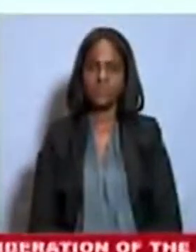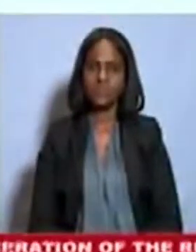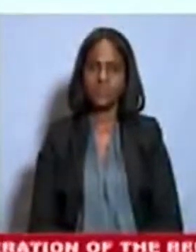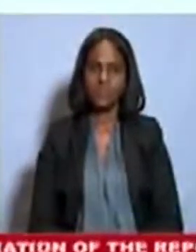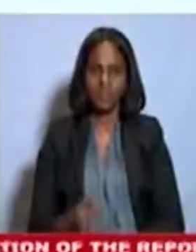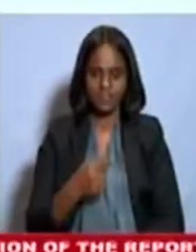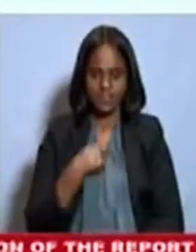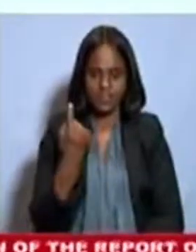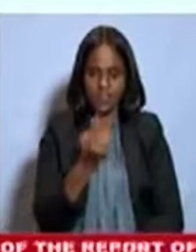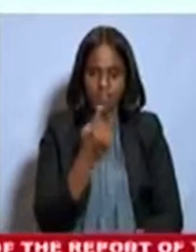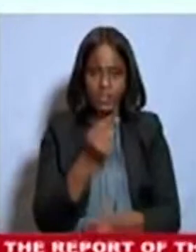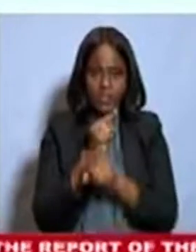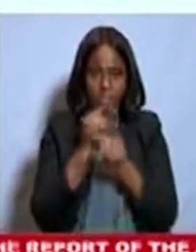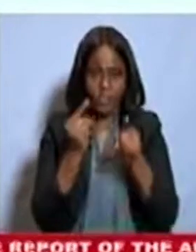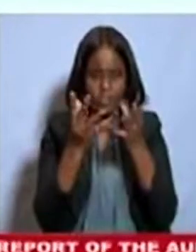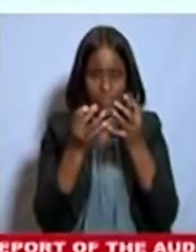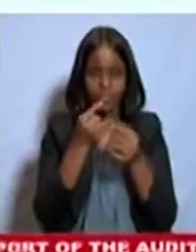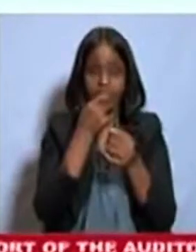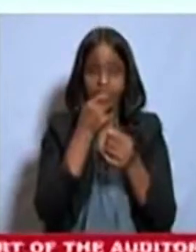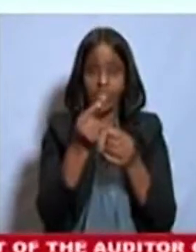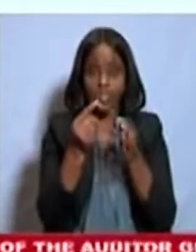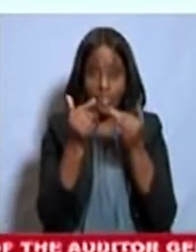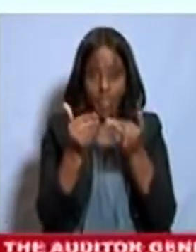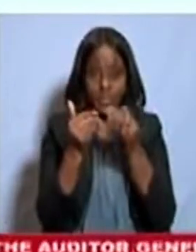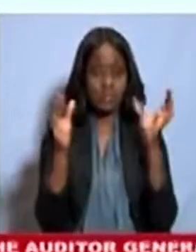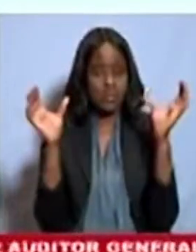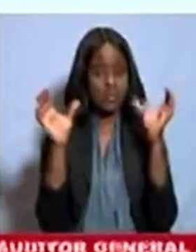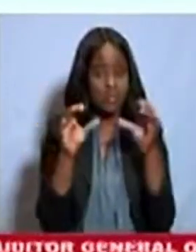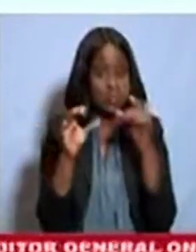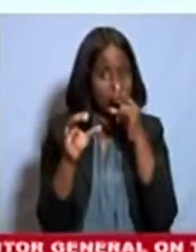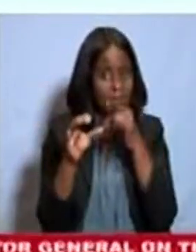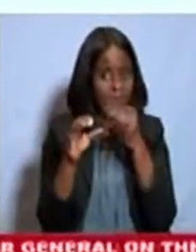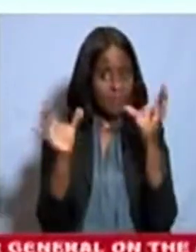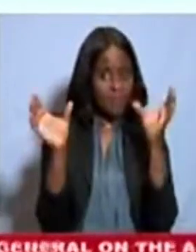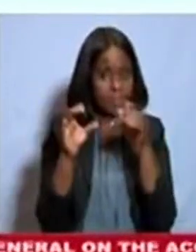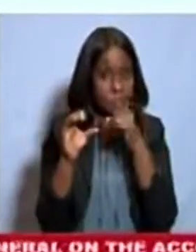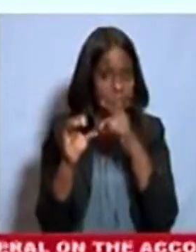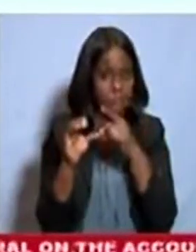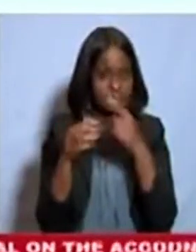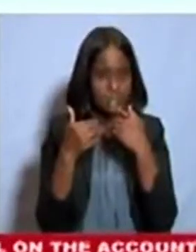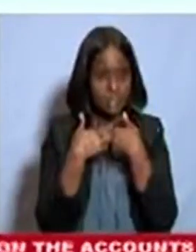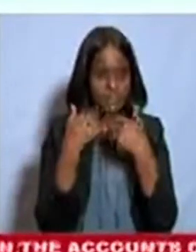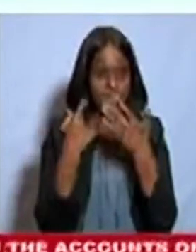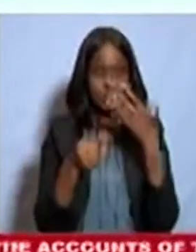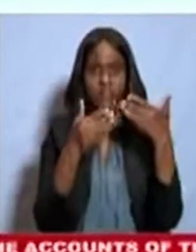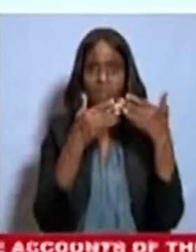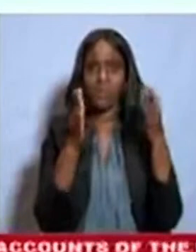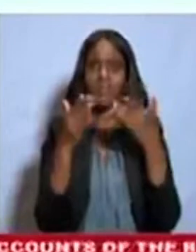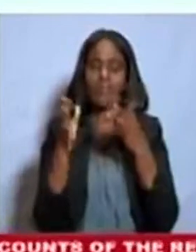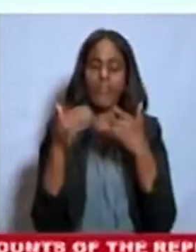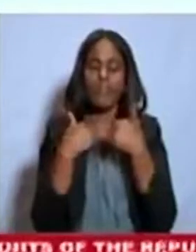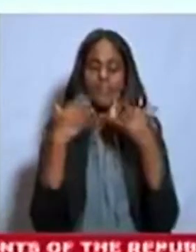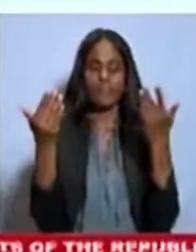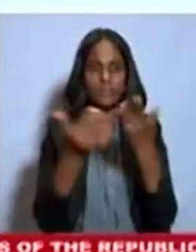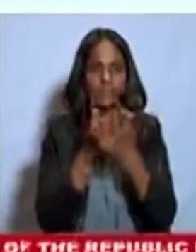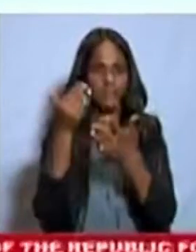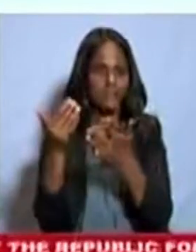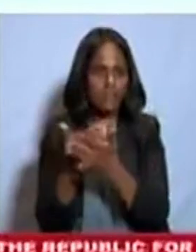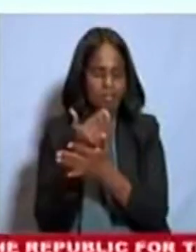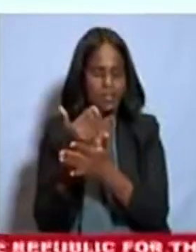I just want to say that the committee has opened up a